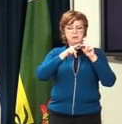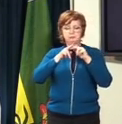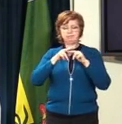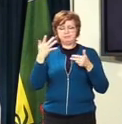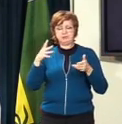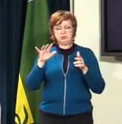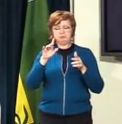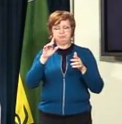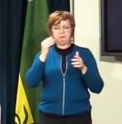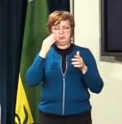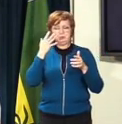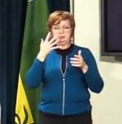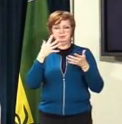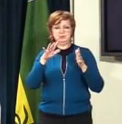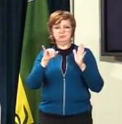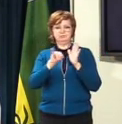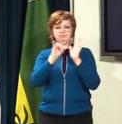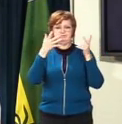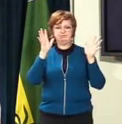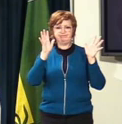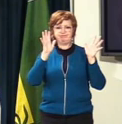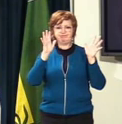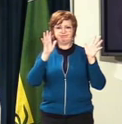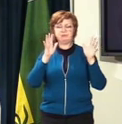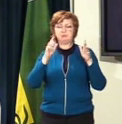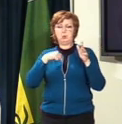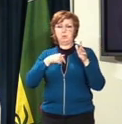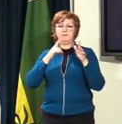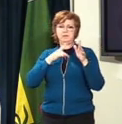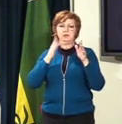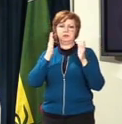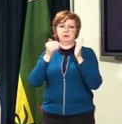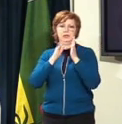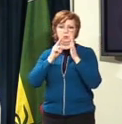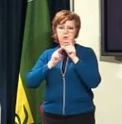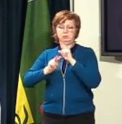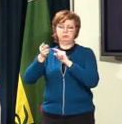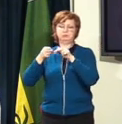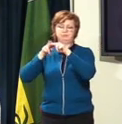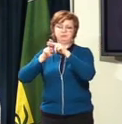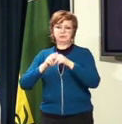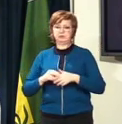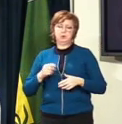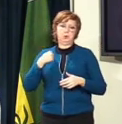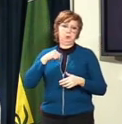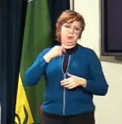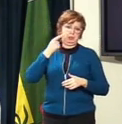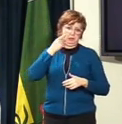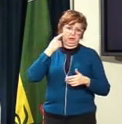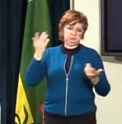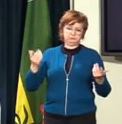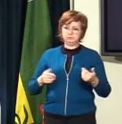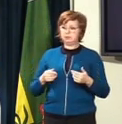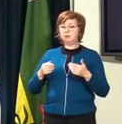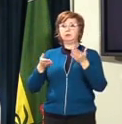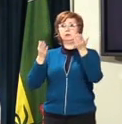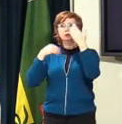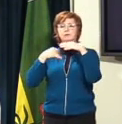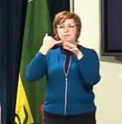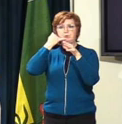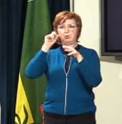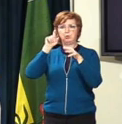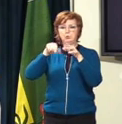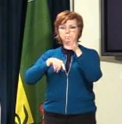weeks. Another question from the phones, please. We have Phil Tank with the Star Phoenix. Yeah, can